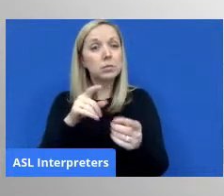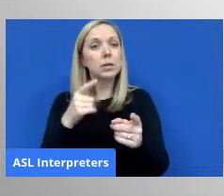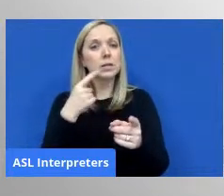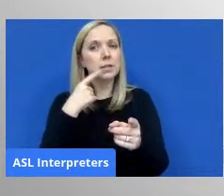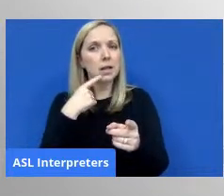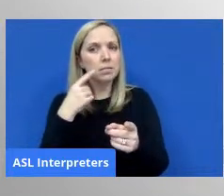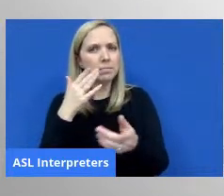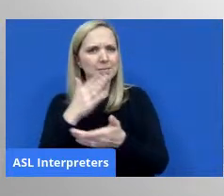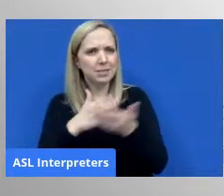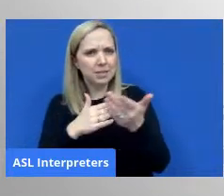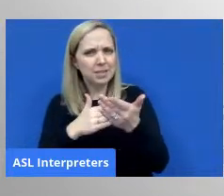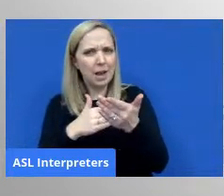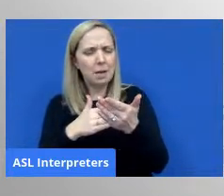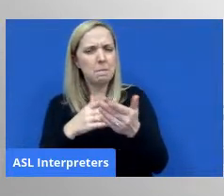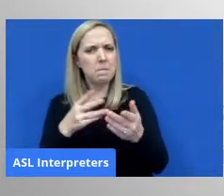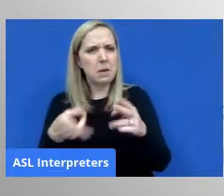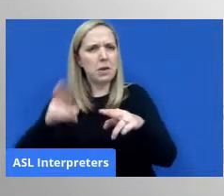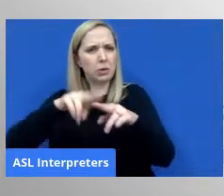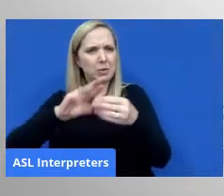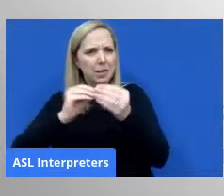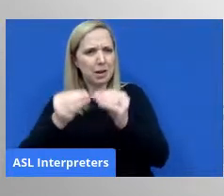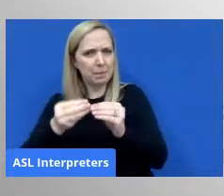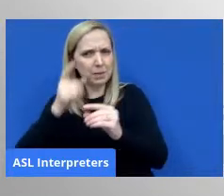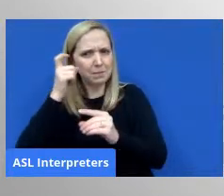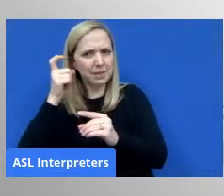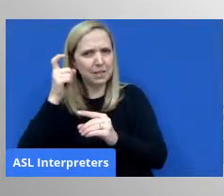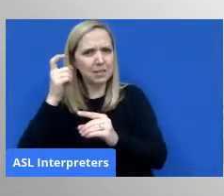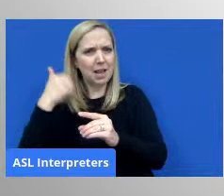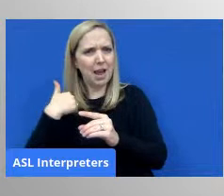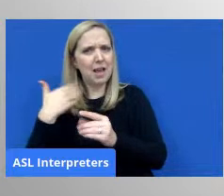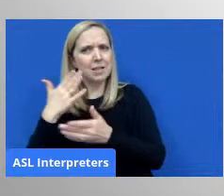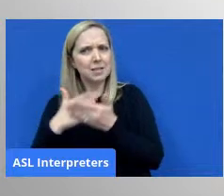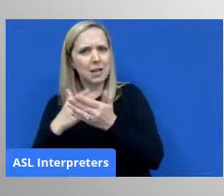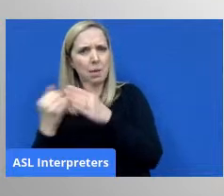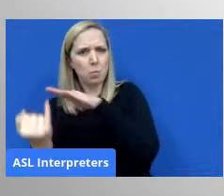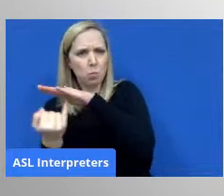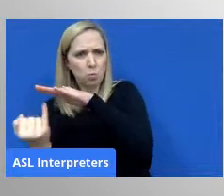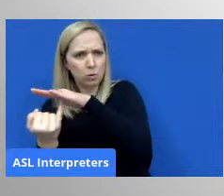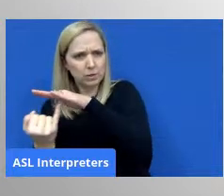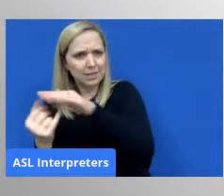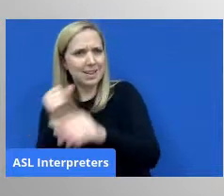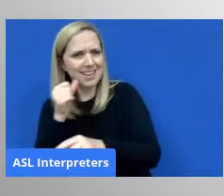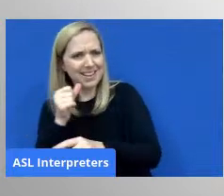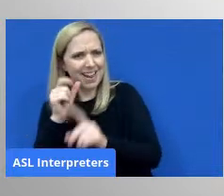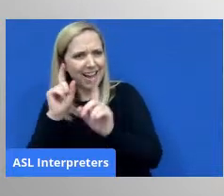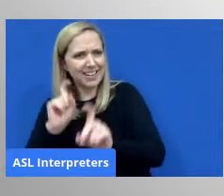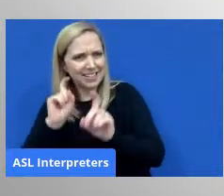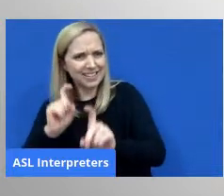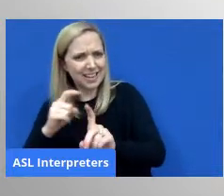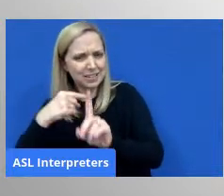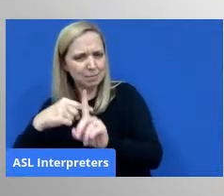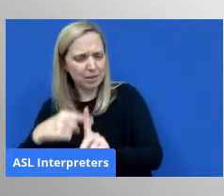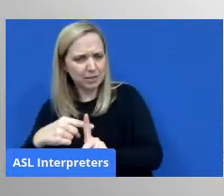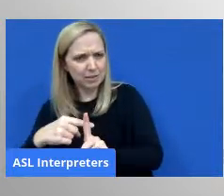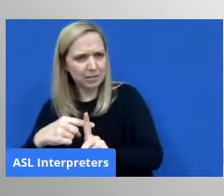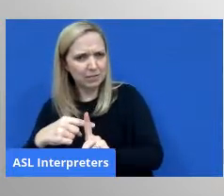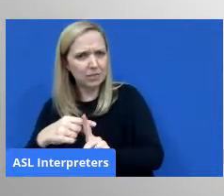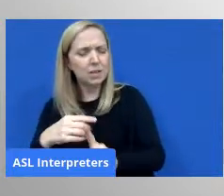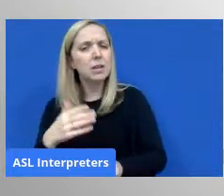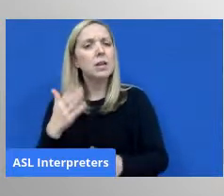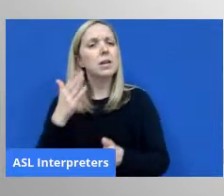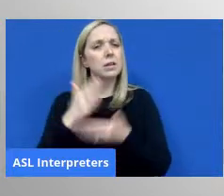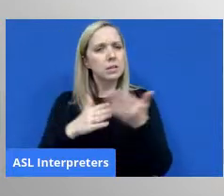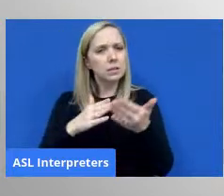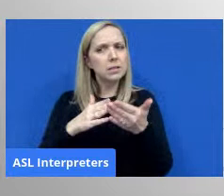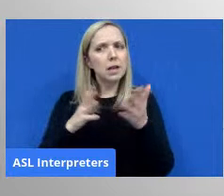students who tested positive. This threat, combined with strong messages sent by educators to encourage safe behavior, may have led students